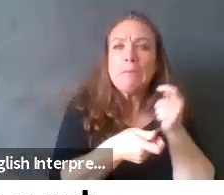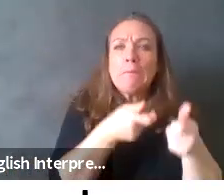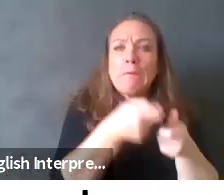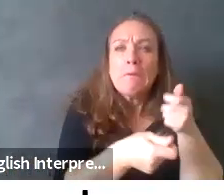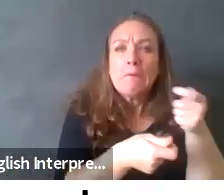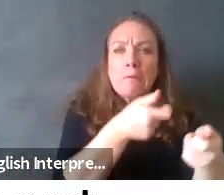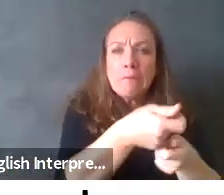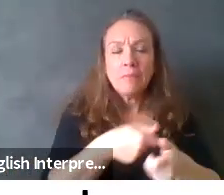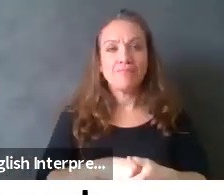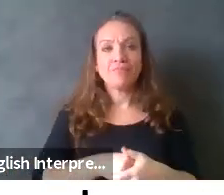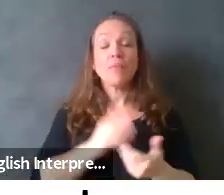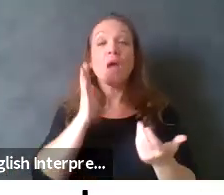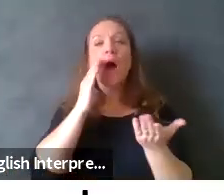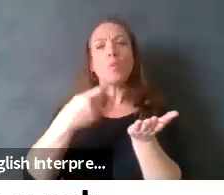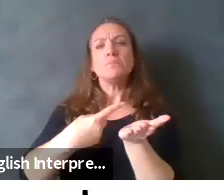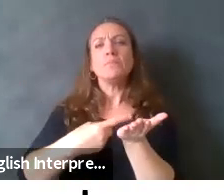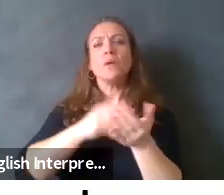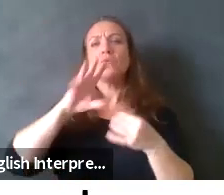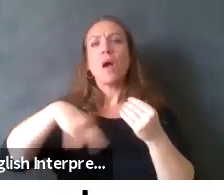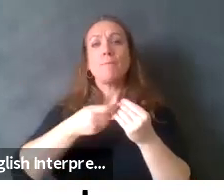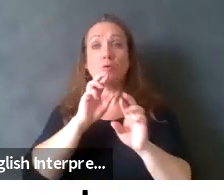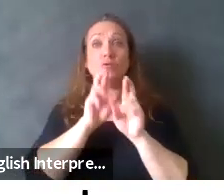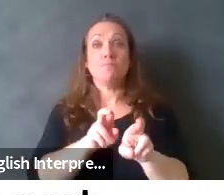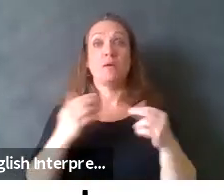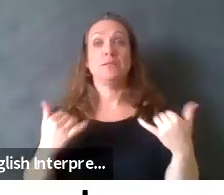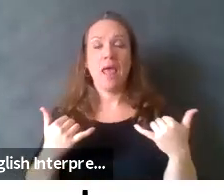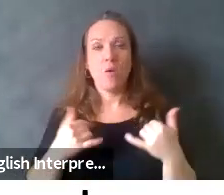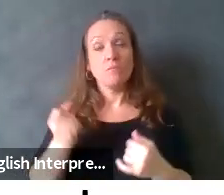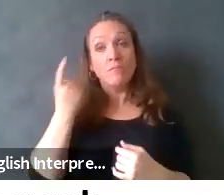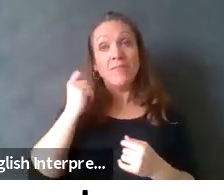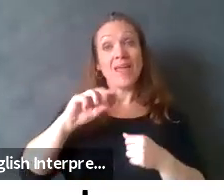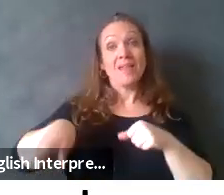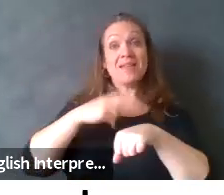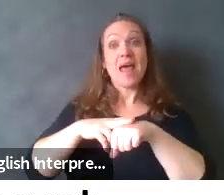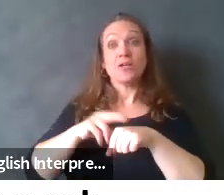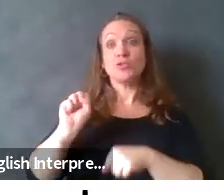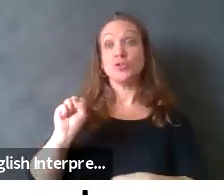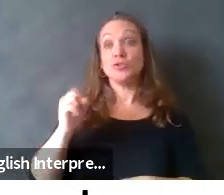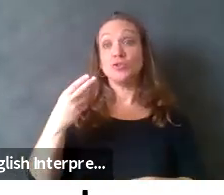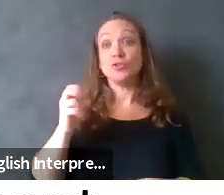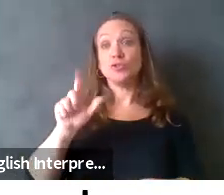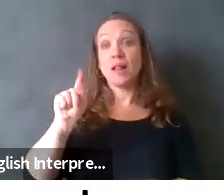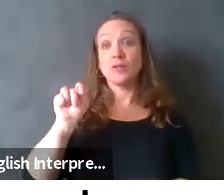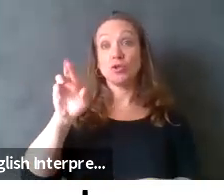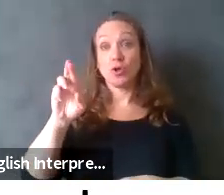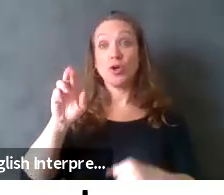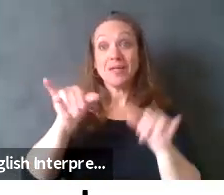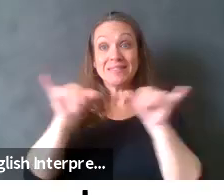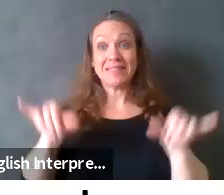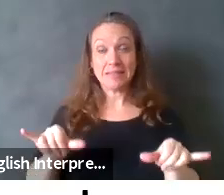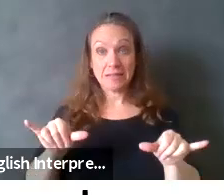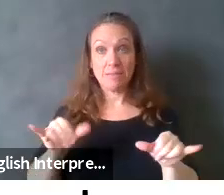right now. In the national shelter system, there are 12 congregate shelters. Not all of those